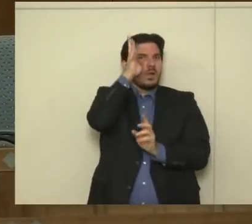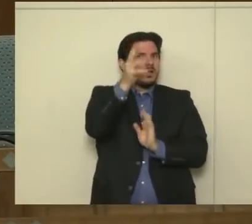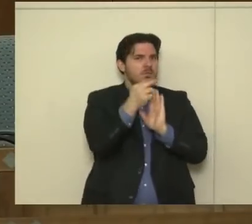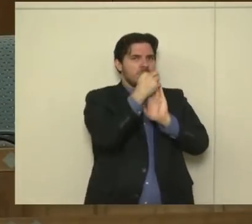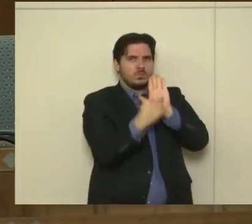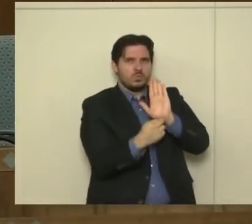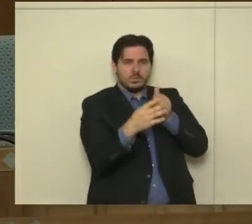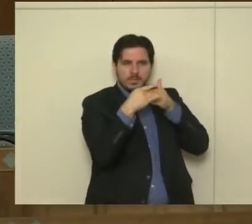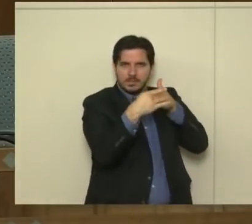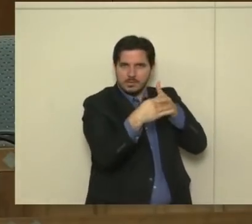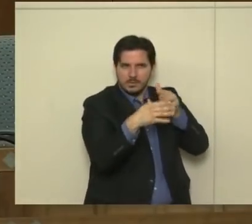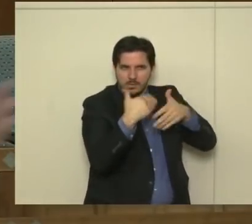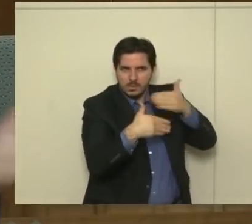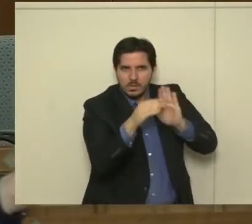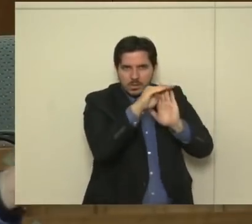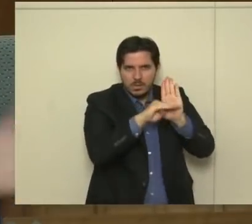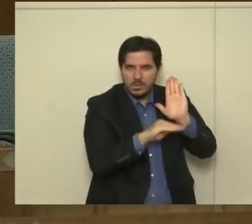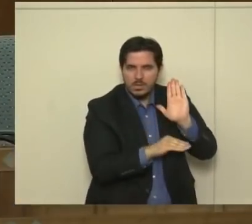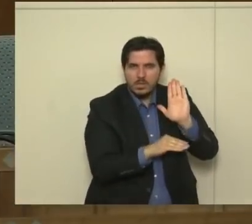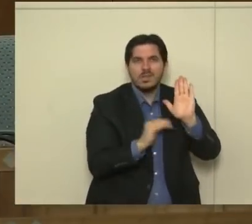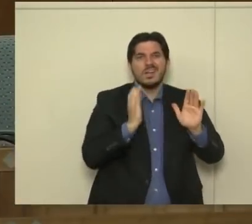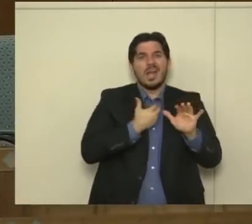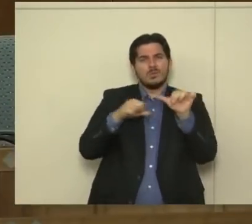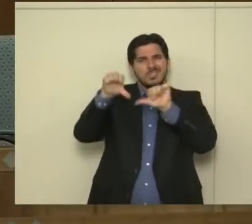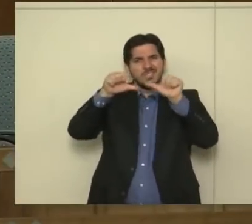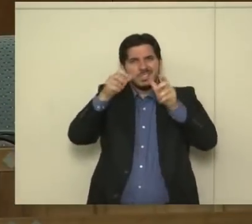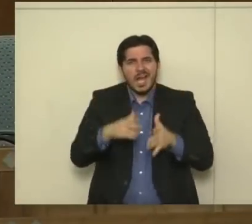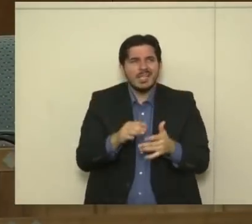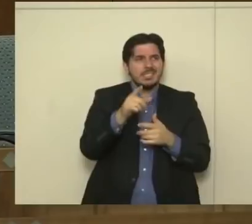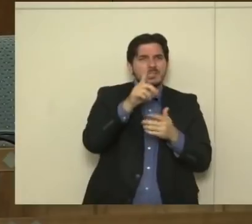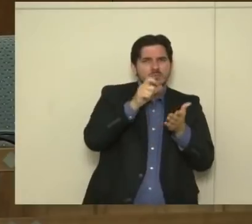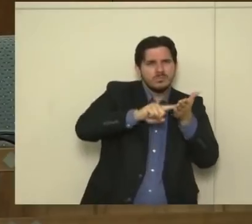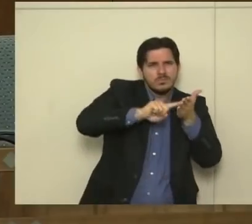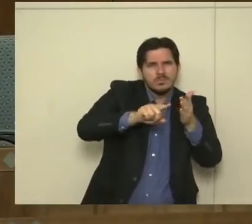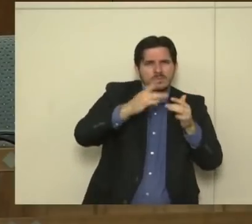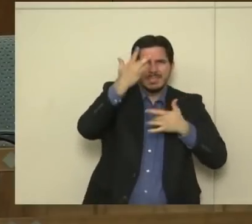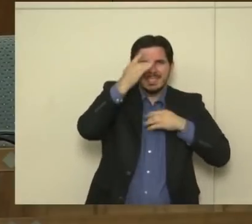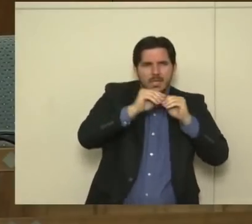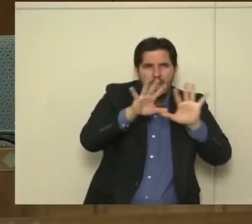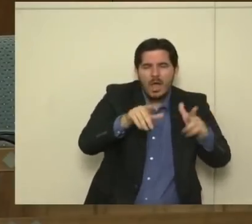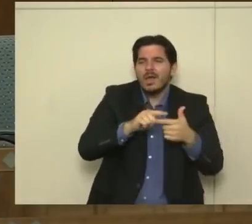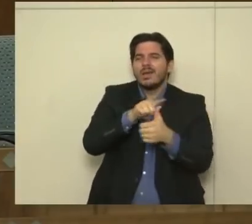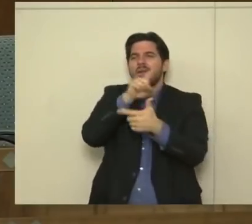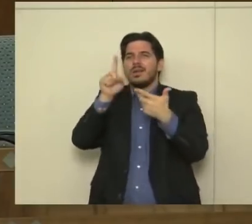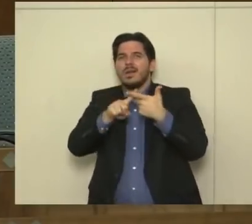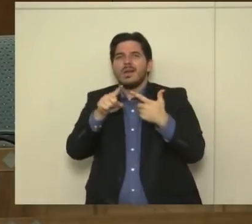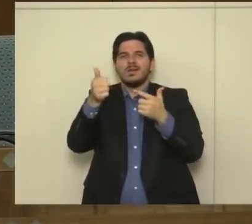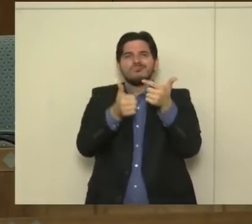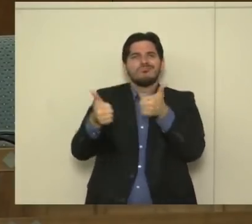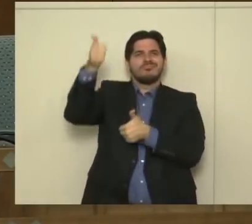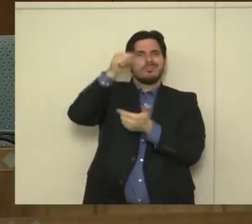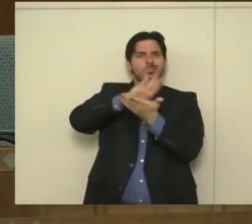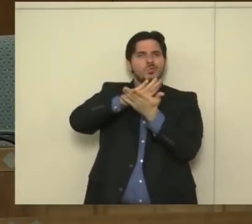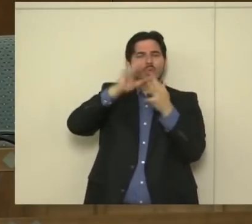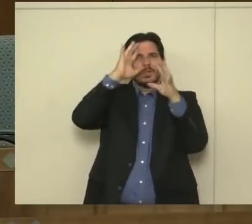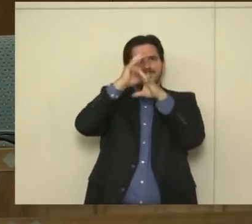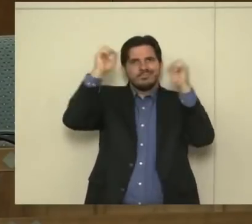our, epidemiologists and superintendents and school boards to really have that ability